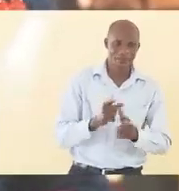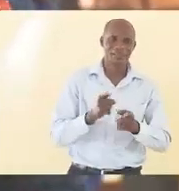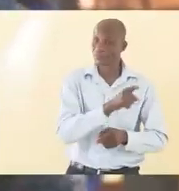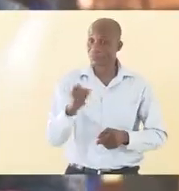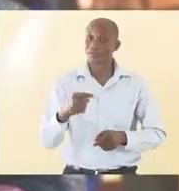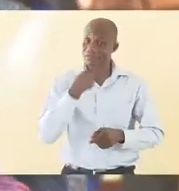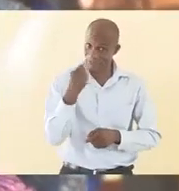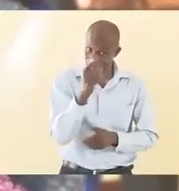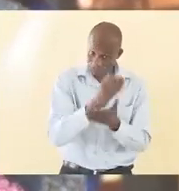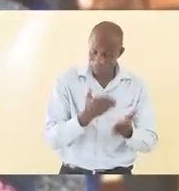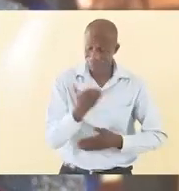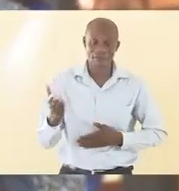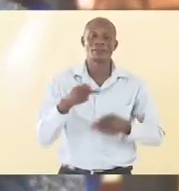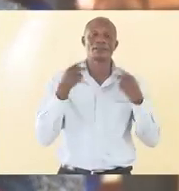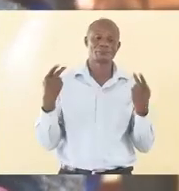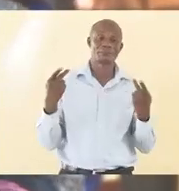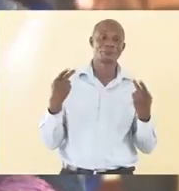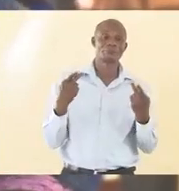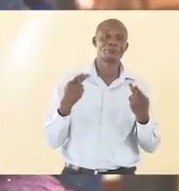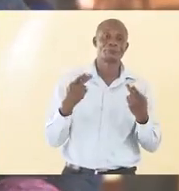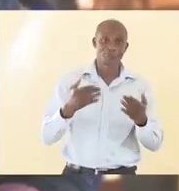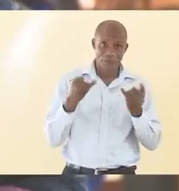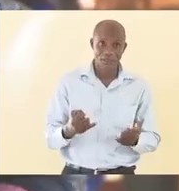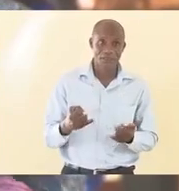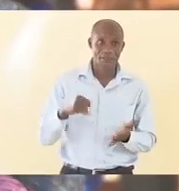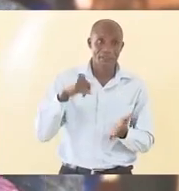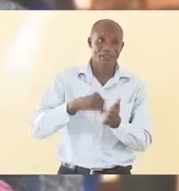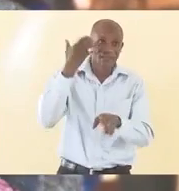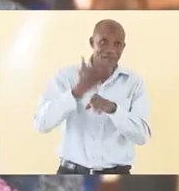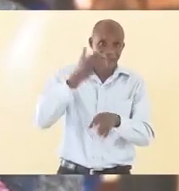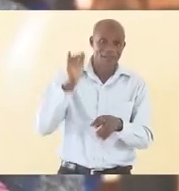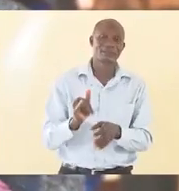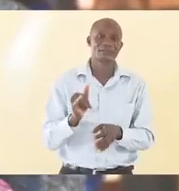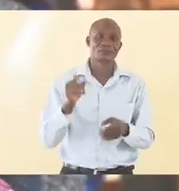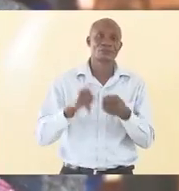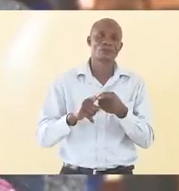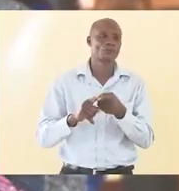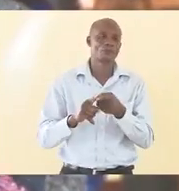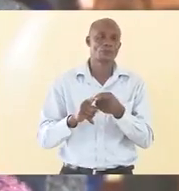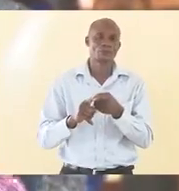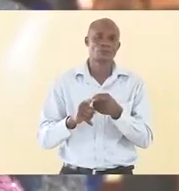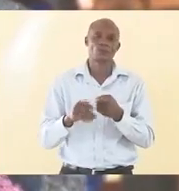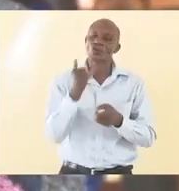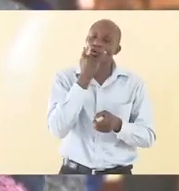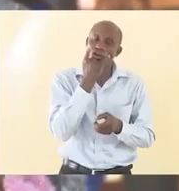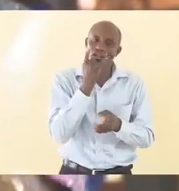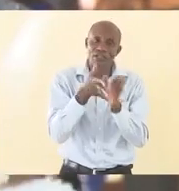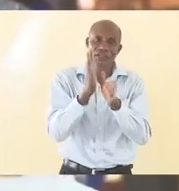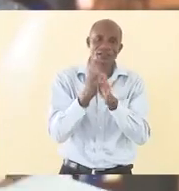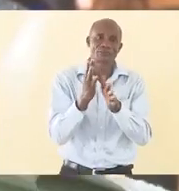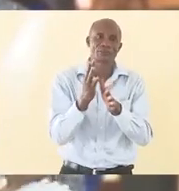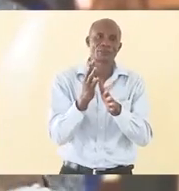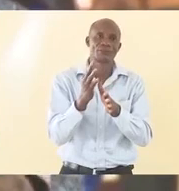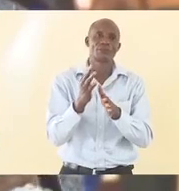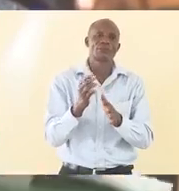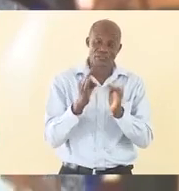Let me tell you something, Father. Now it's hardly for me to beat a traffic. If I do it, I'll